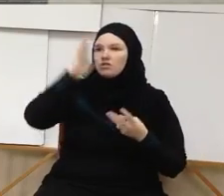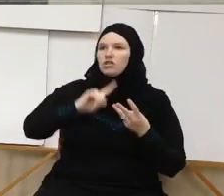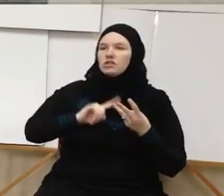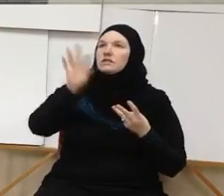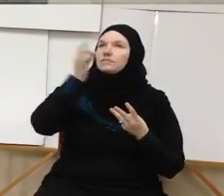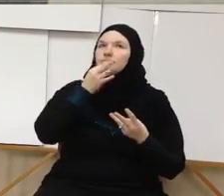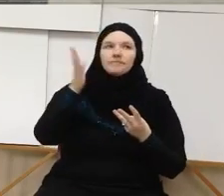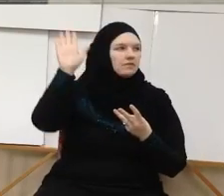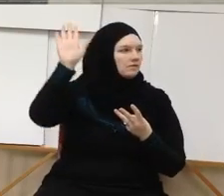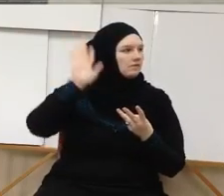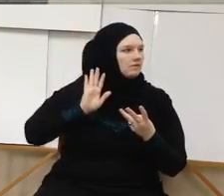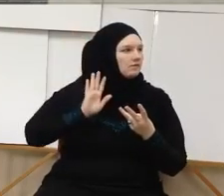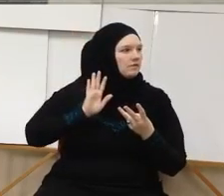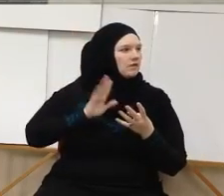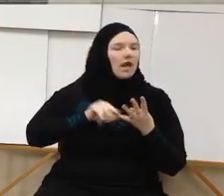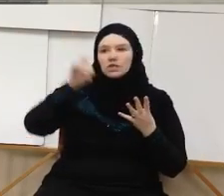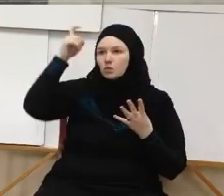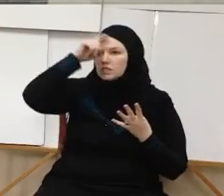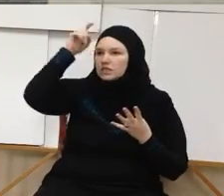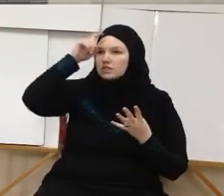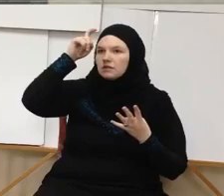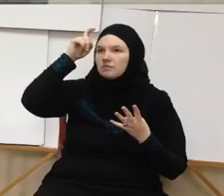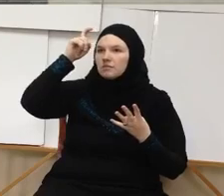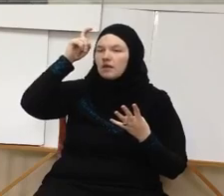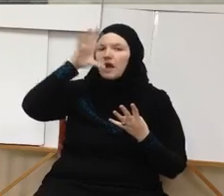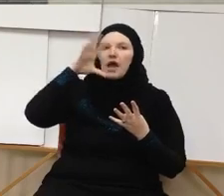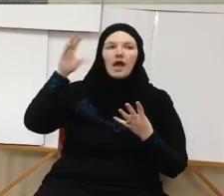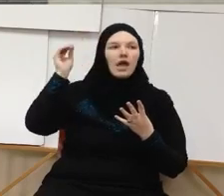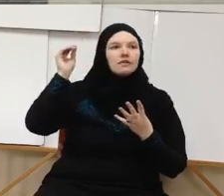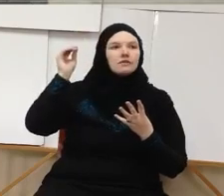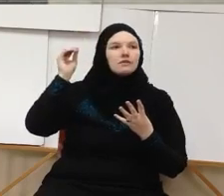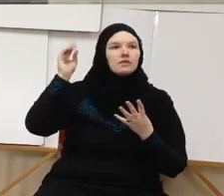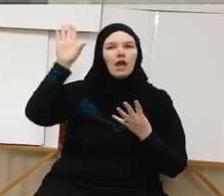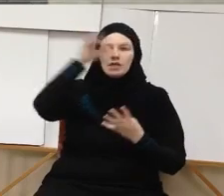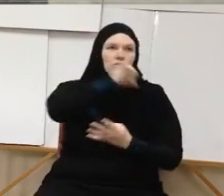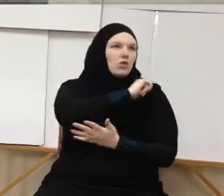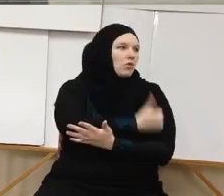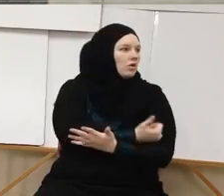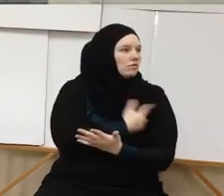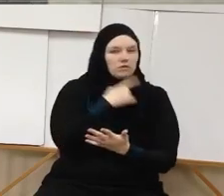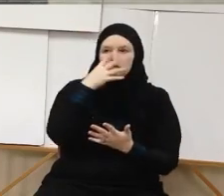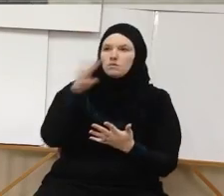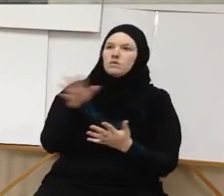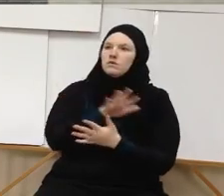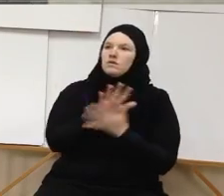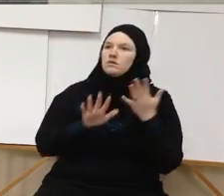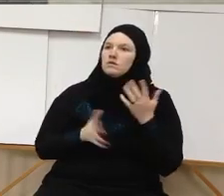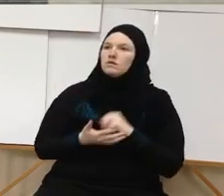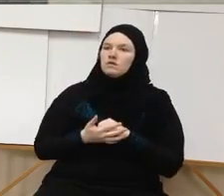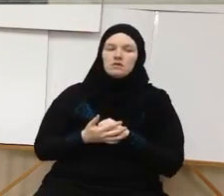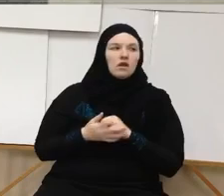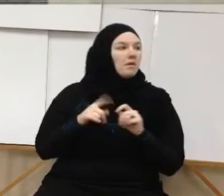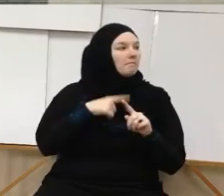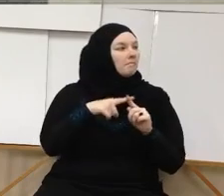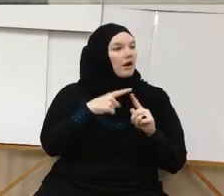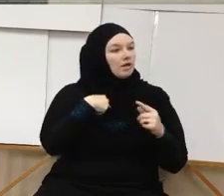expertise, and His wisdom, and by extension, His authority. So when we get into